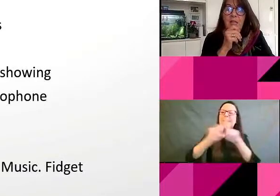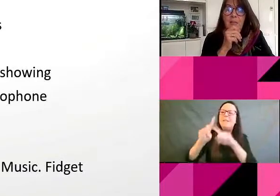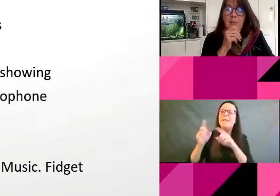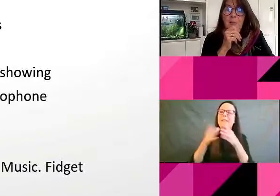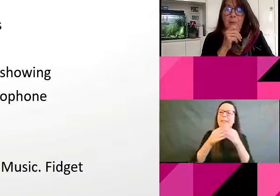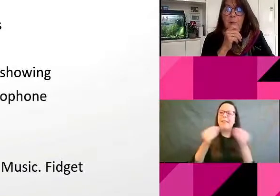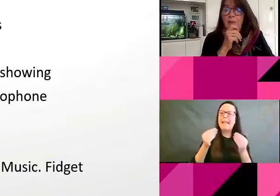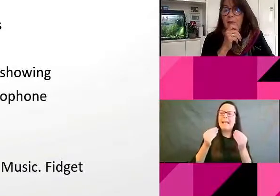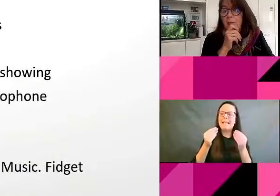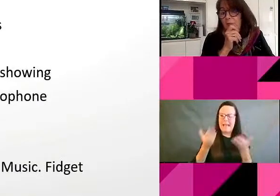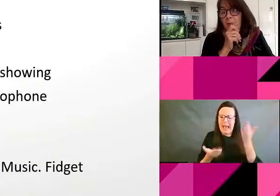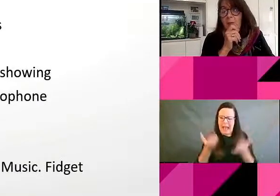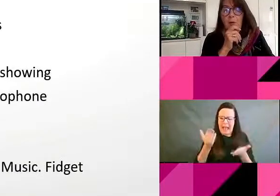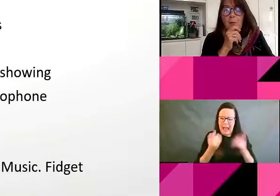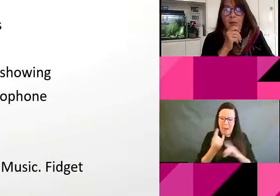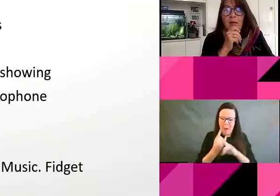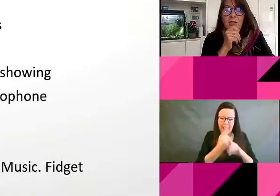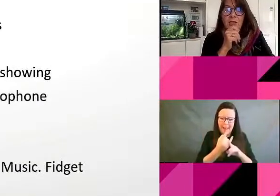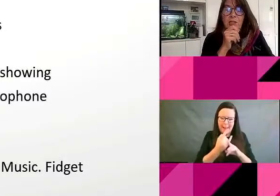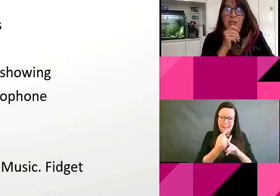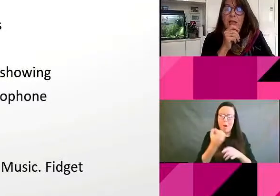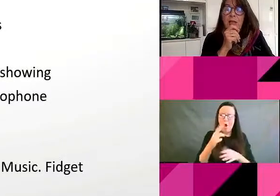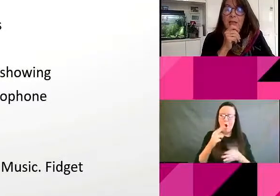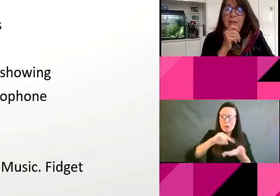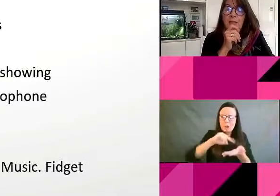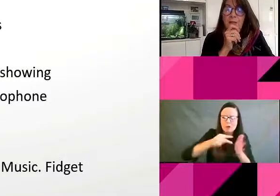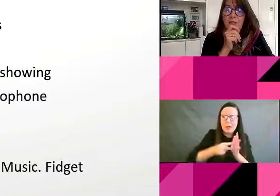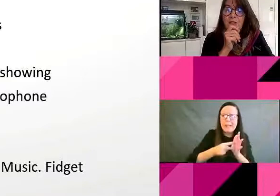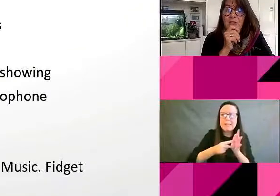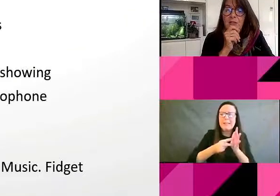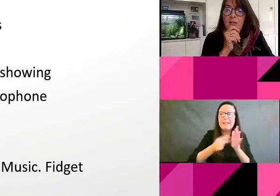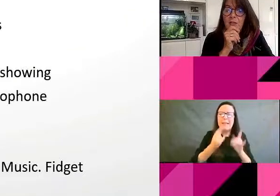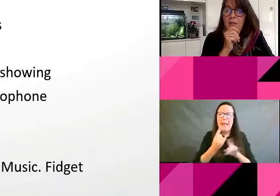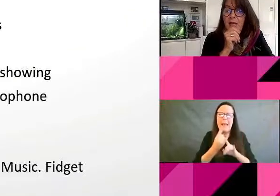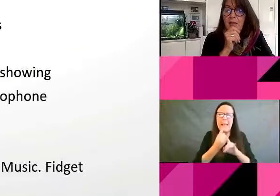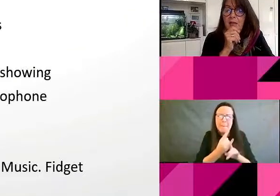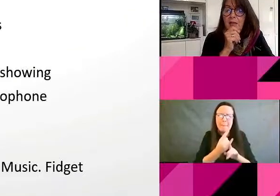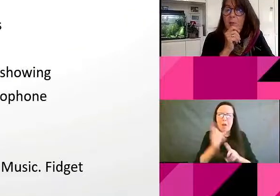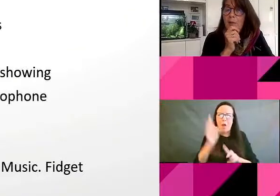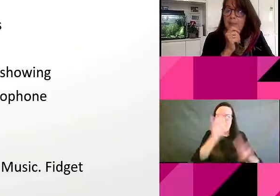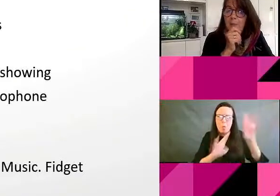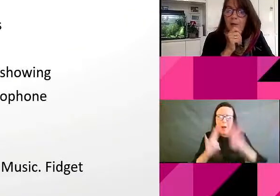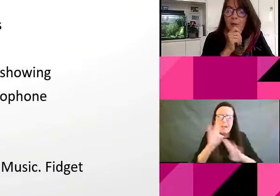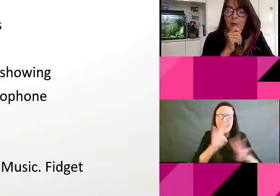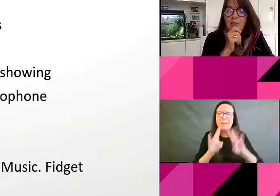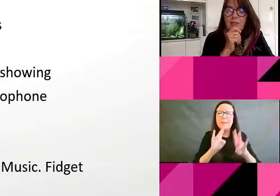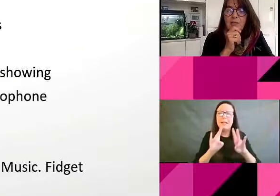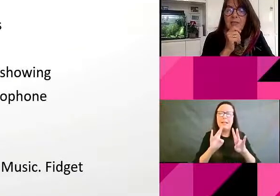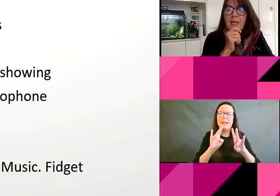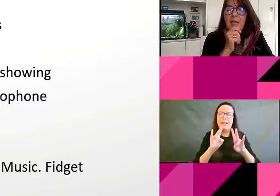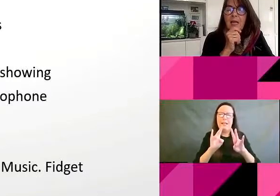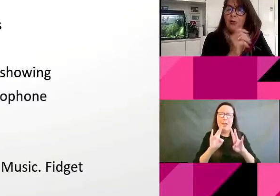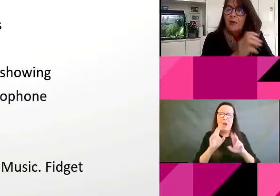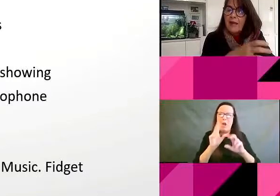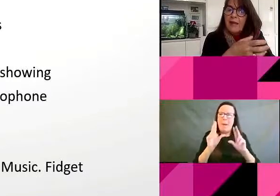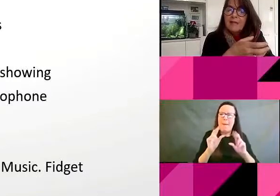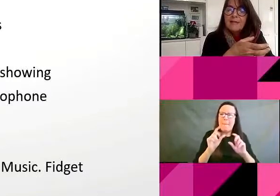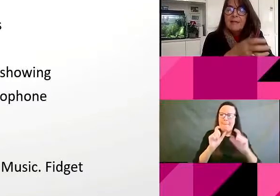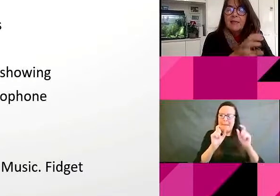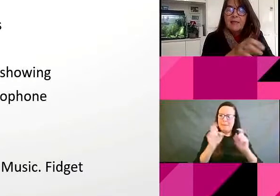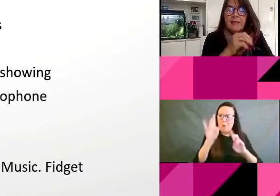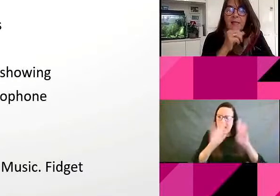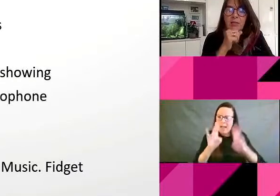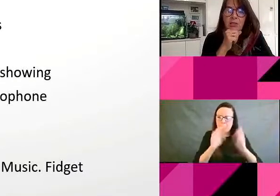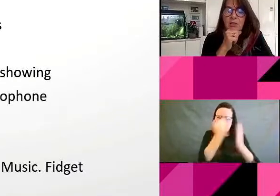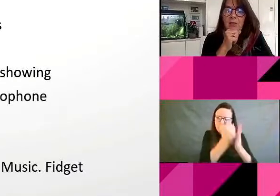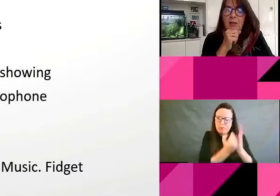strategies to help some with verbal comprehension, chunking questions, no tag, no multi-part questions. Look at their